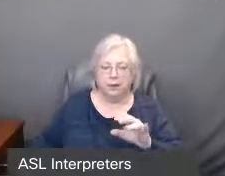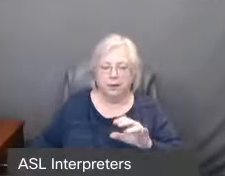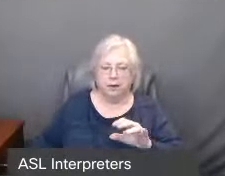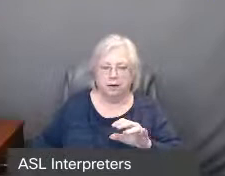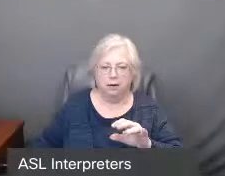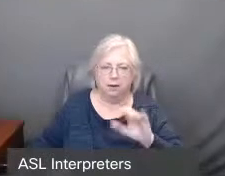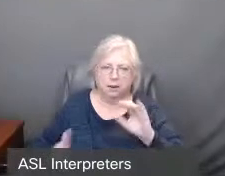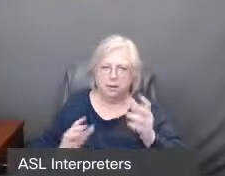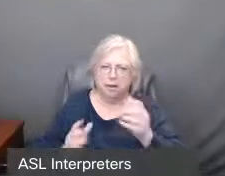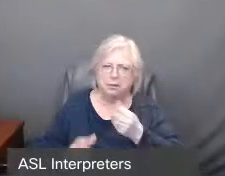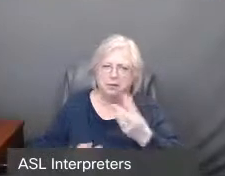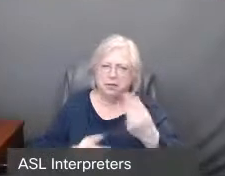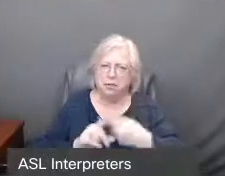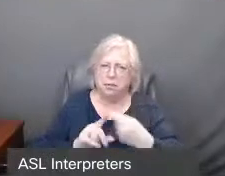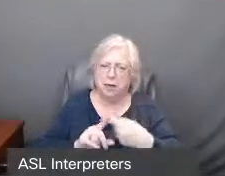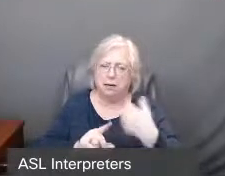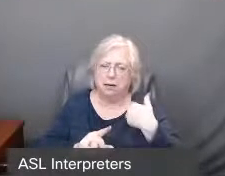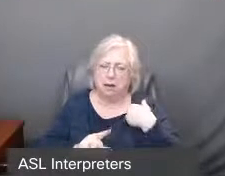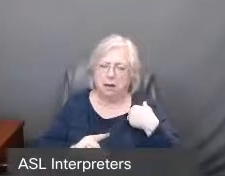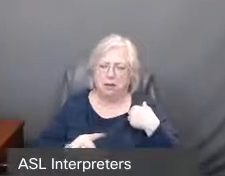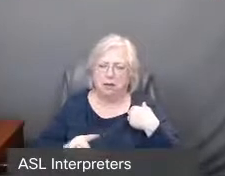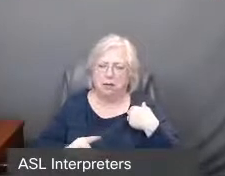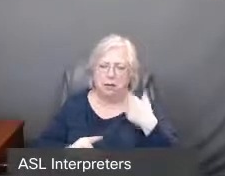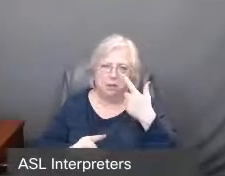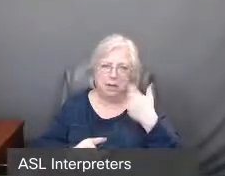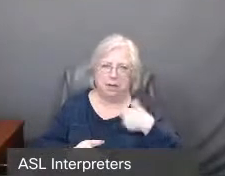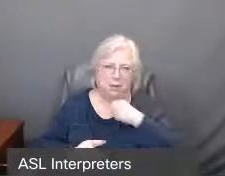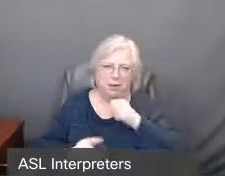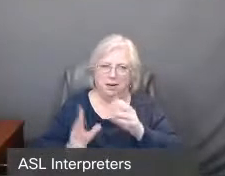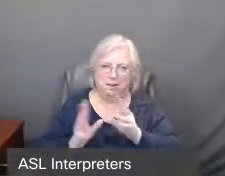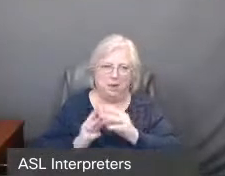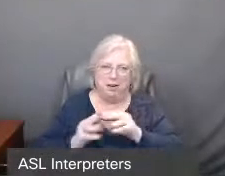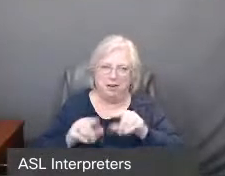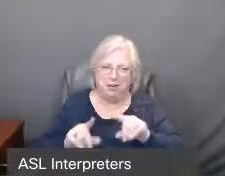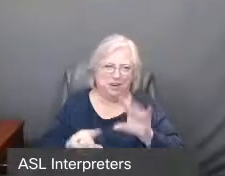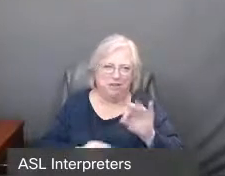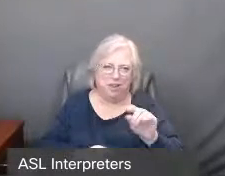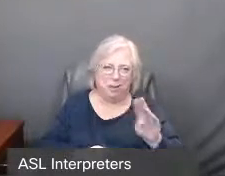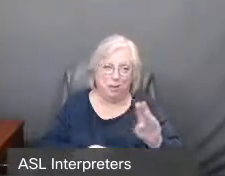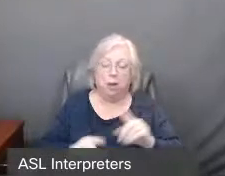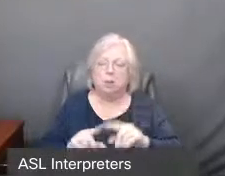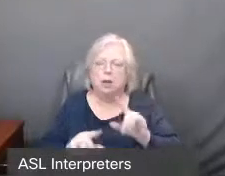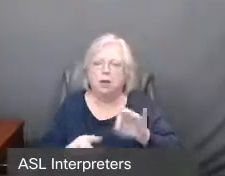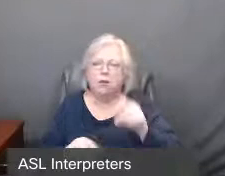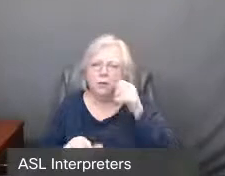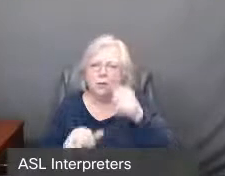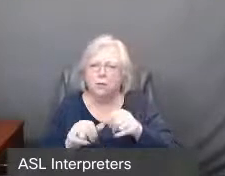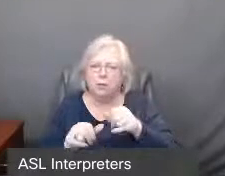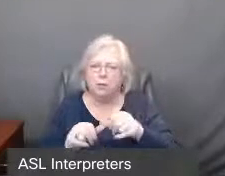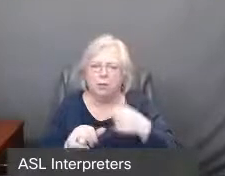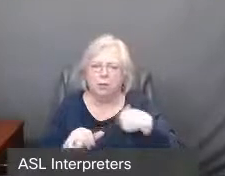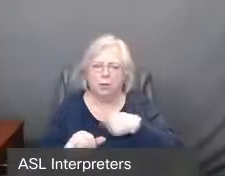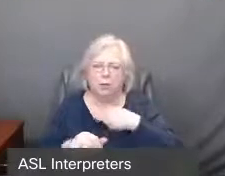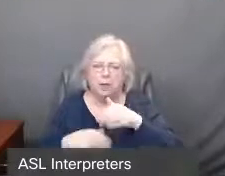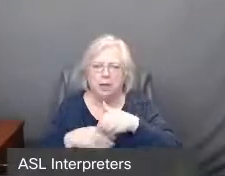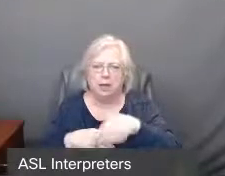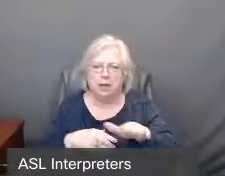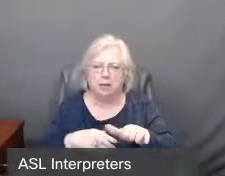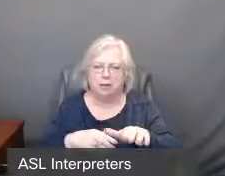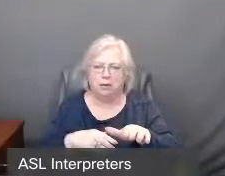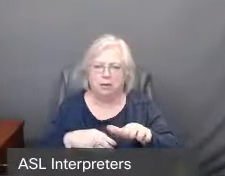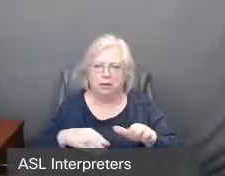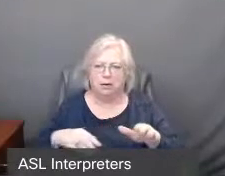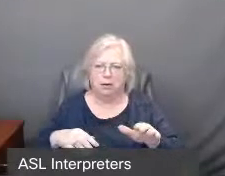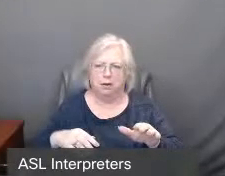seems like several months back since we didn't get to meet in February. But if you remember, we sent out